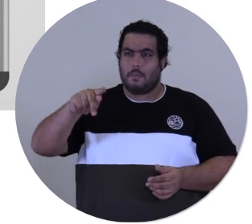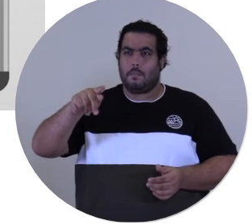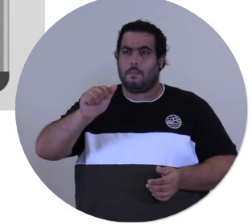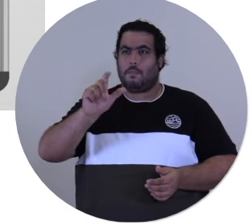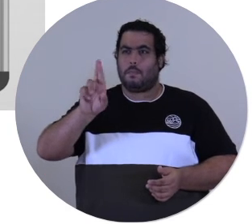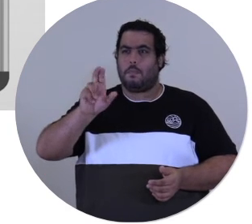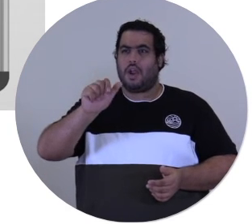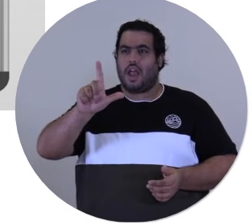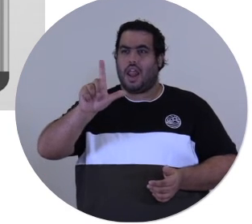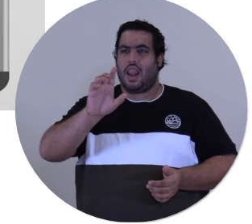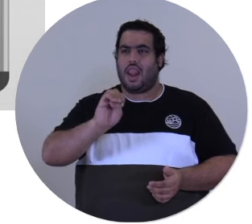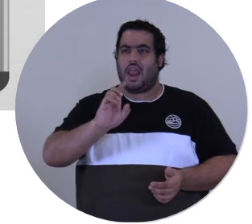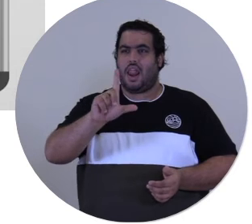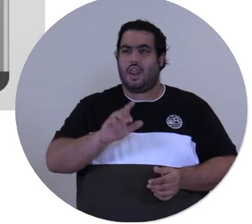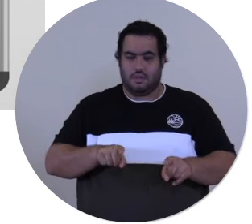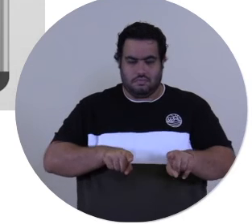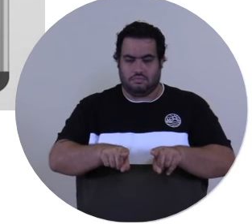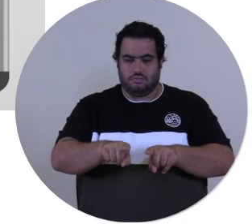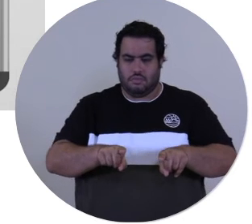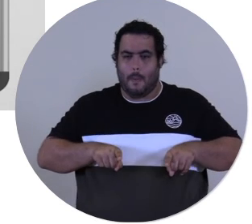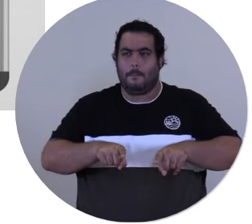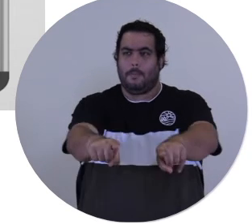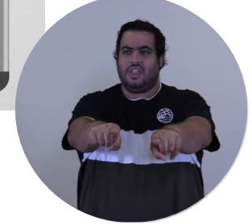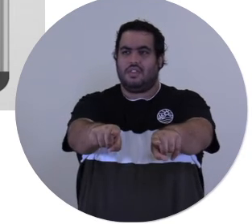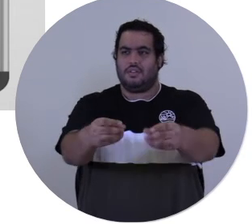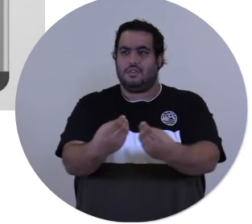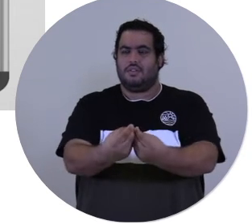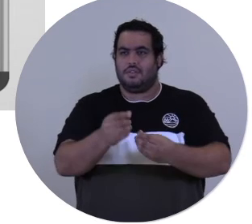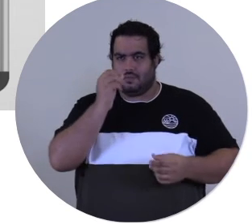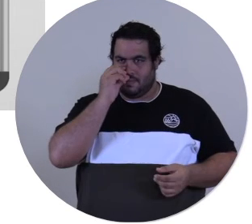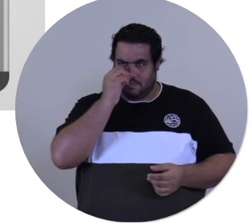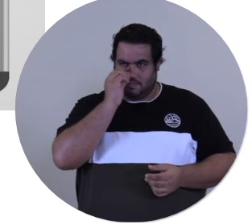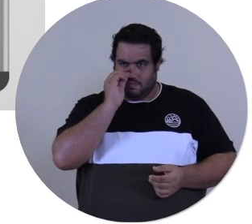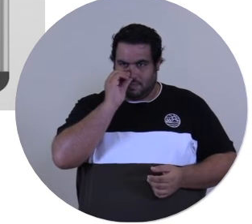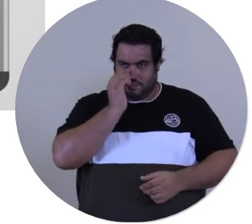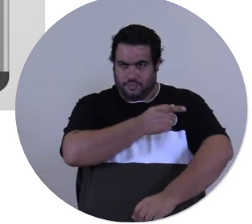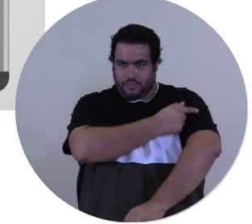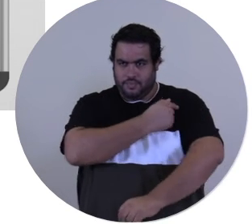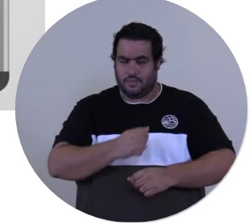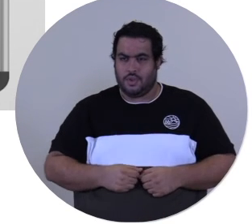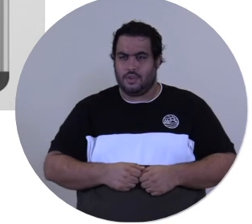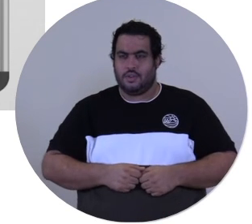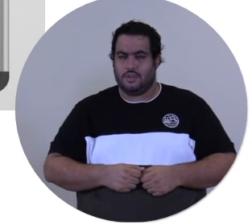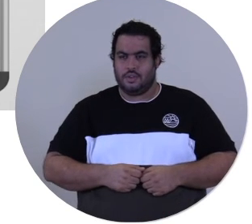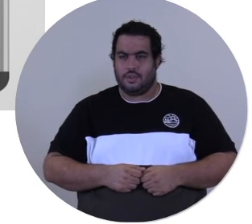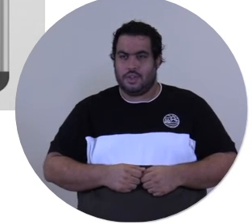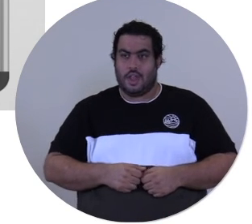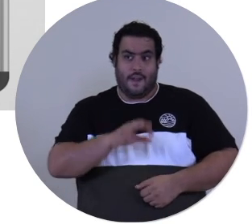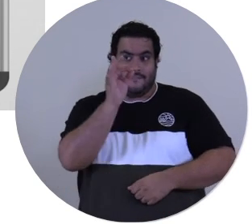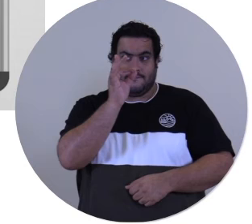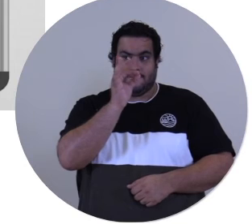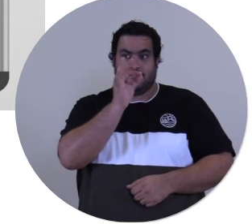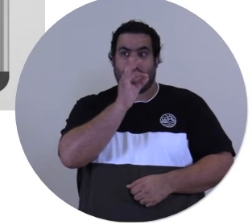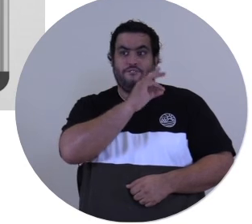expression that means occurring at the same time. Things occurring at the same time. Example, French and